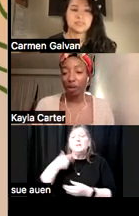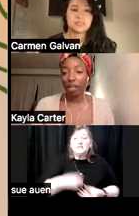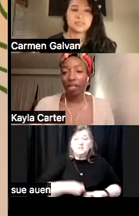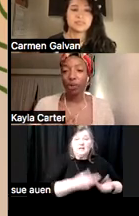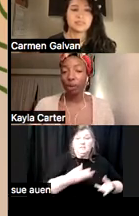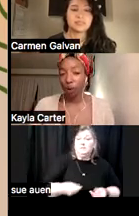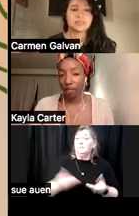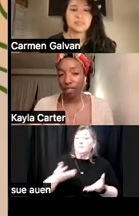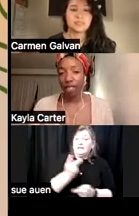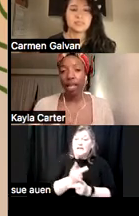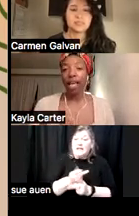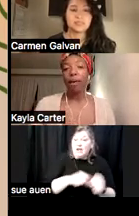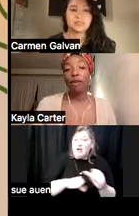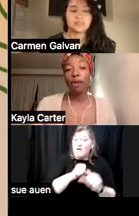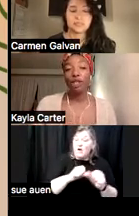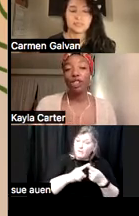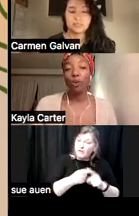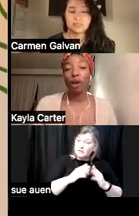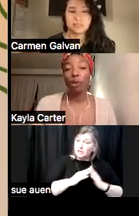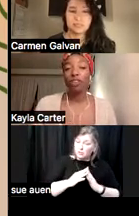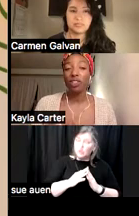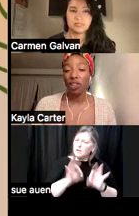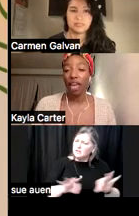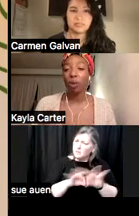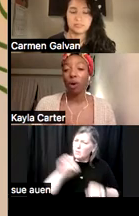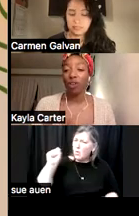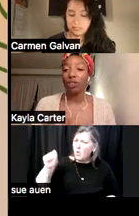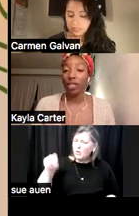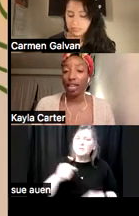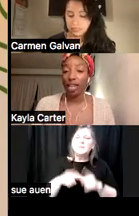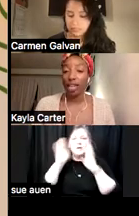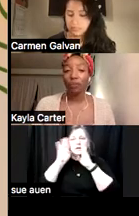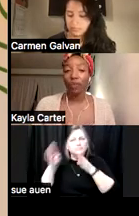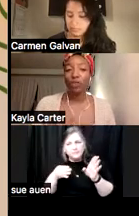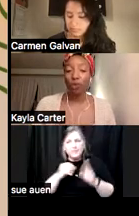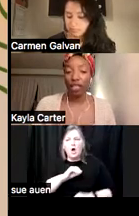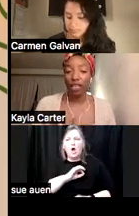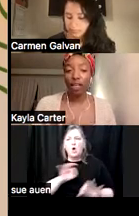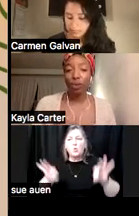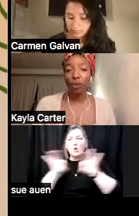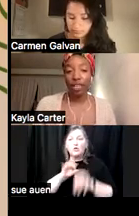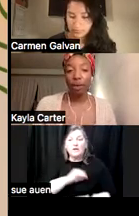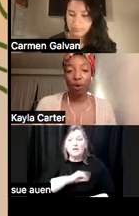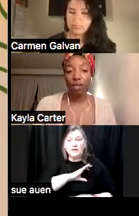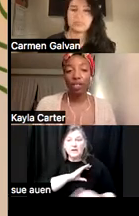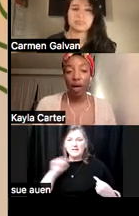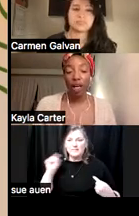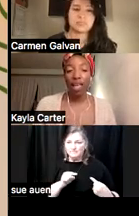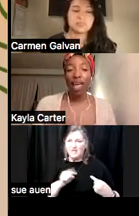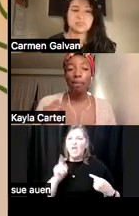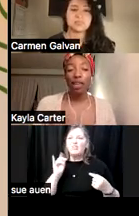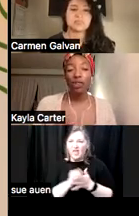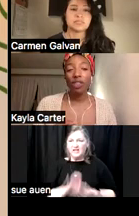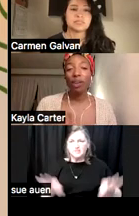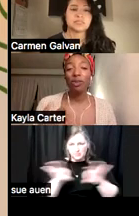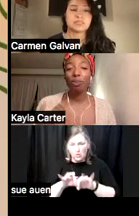our community is really important. However, making sure that we are positioning our worth and our dignity is really, really important as well.